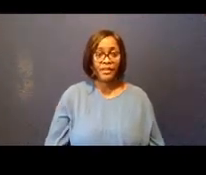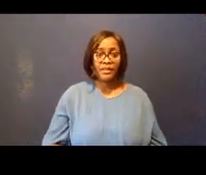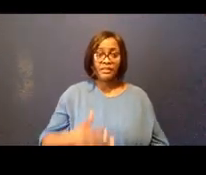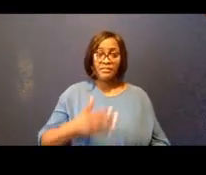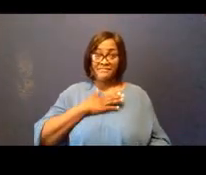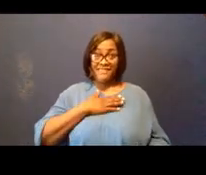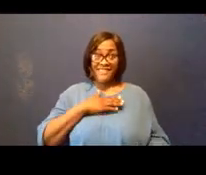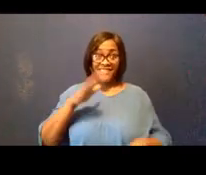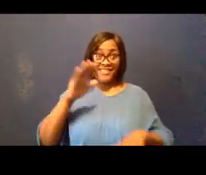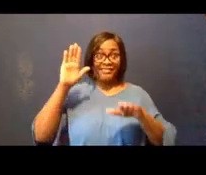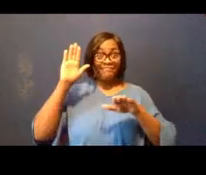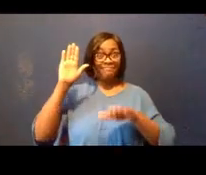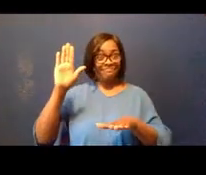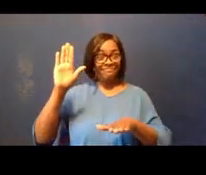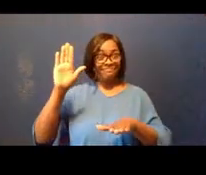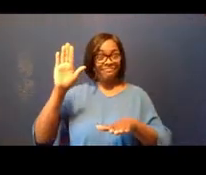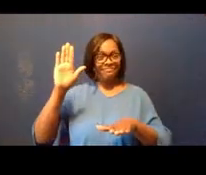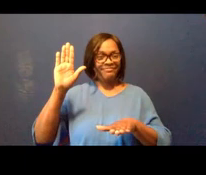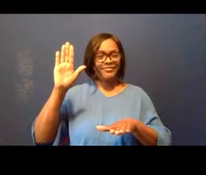caregivers.